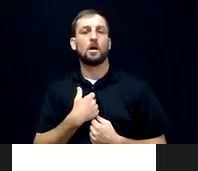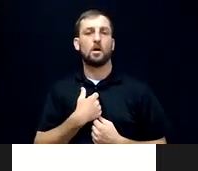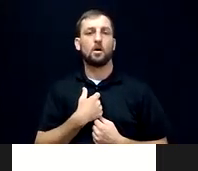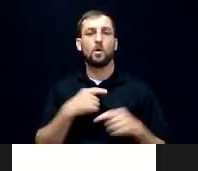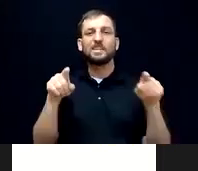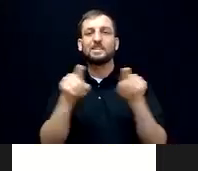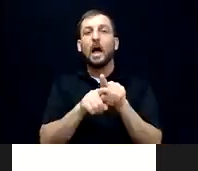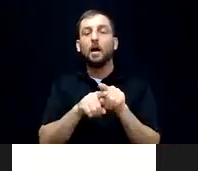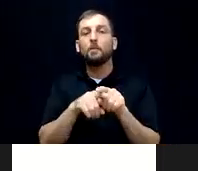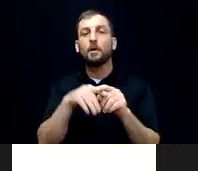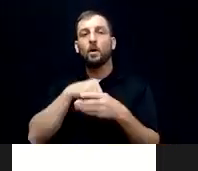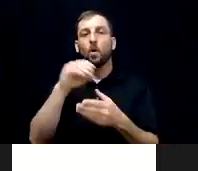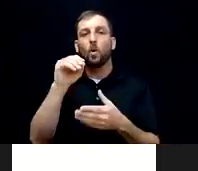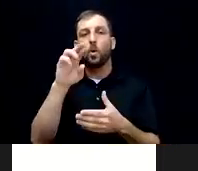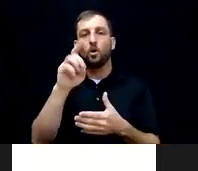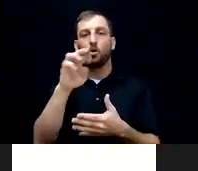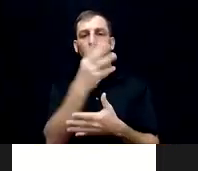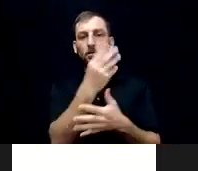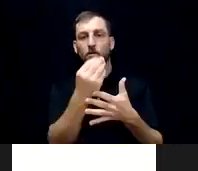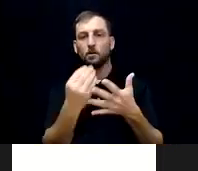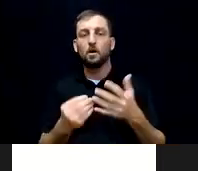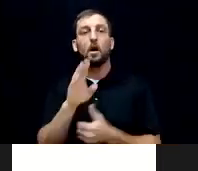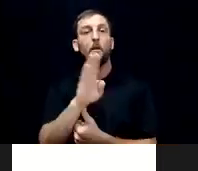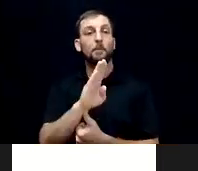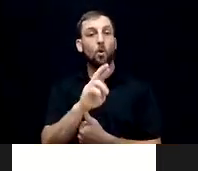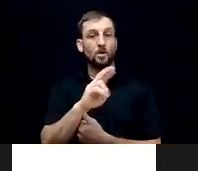order, BRCC.